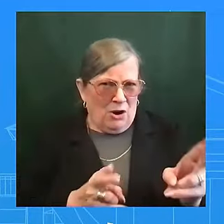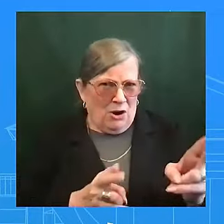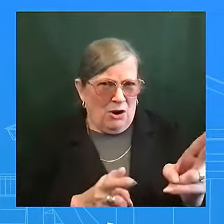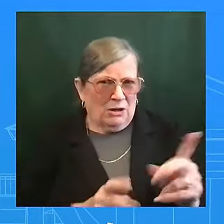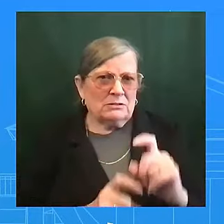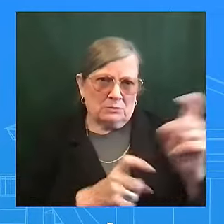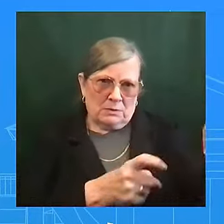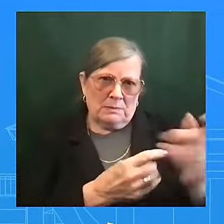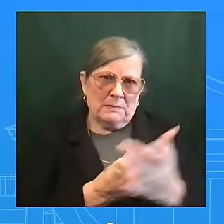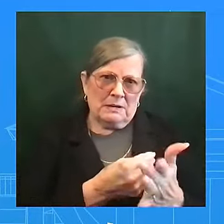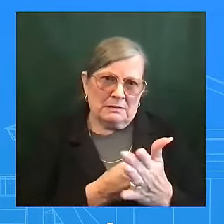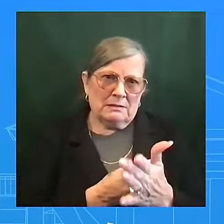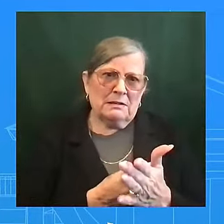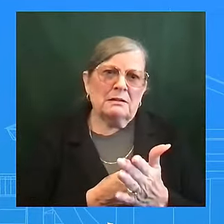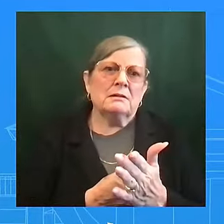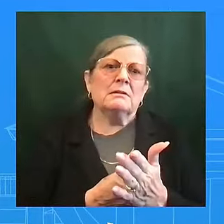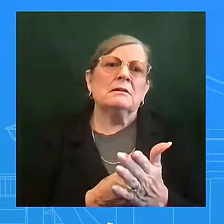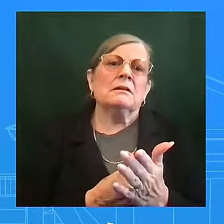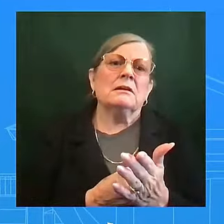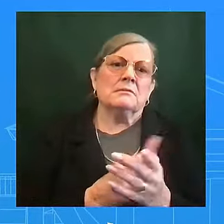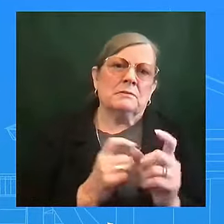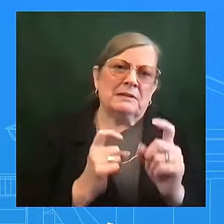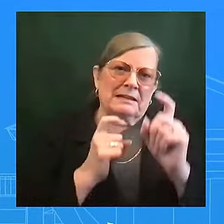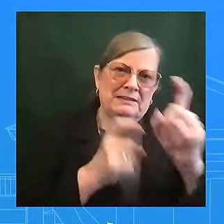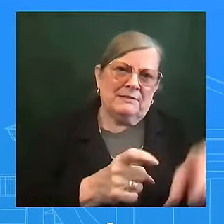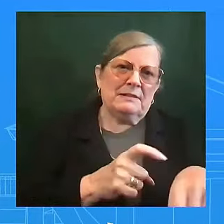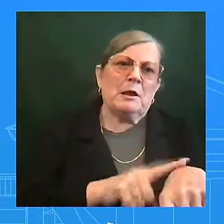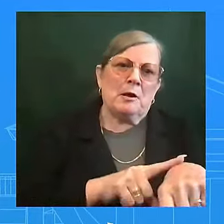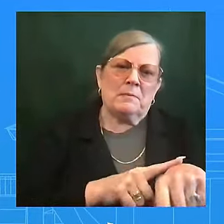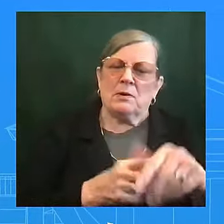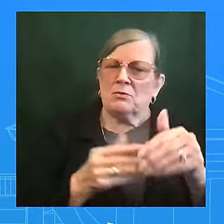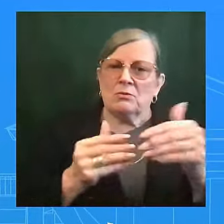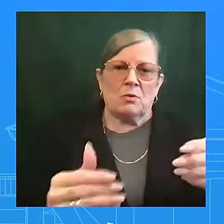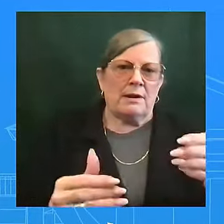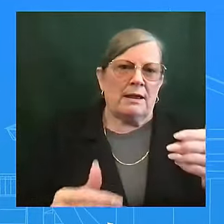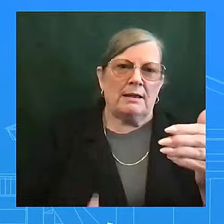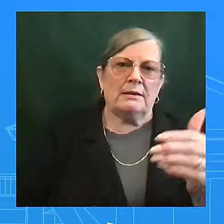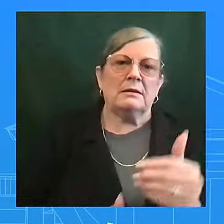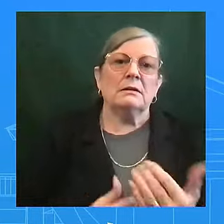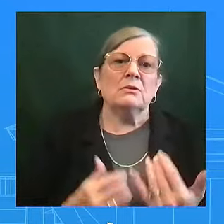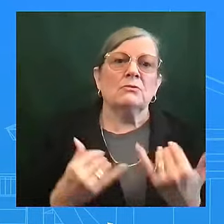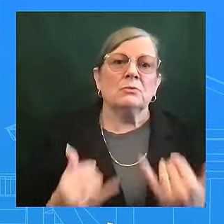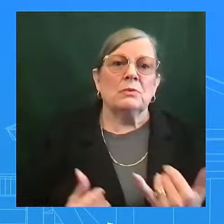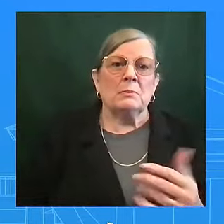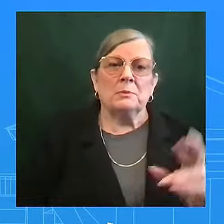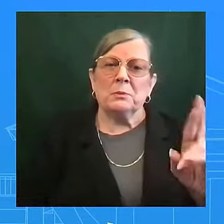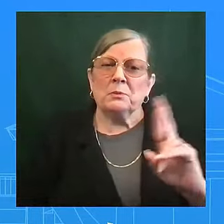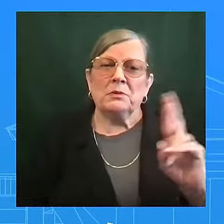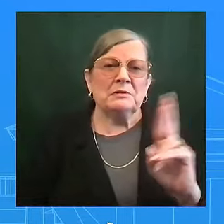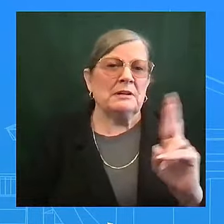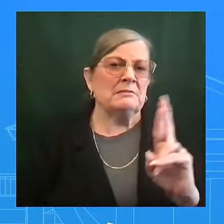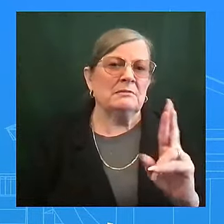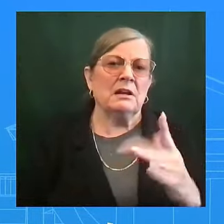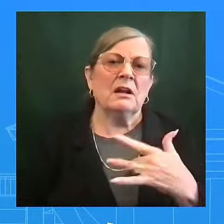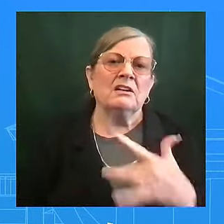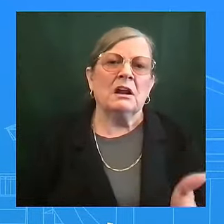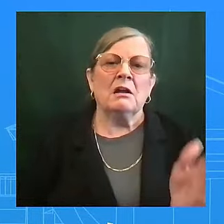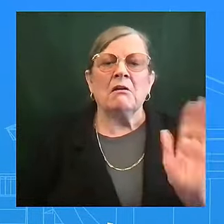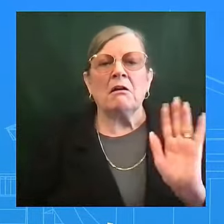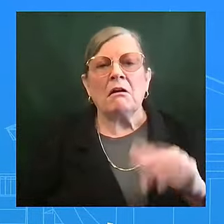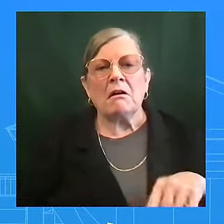need to get this done. The proposal from House Republicans is not a solution. It's just not. It contains a partisan poison